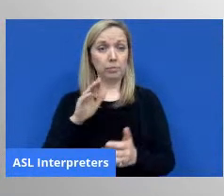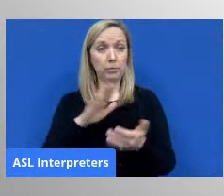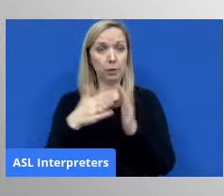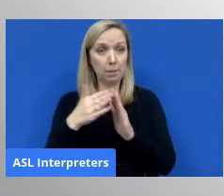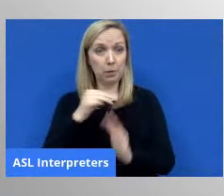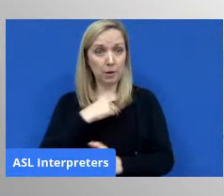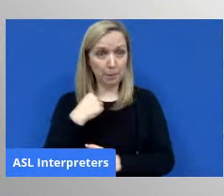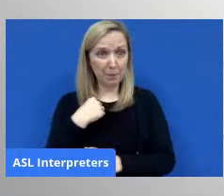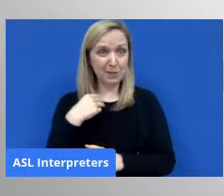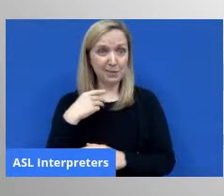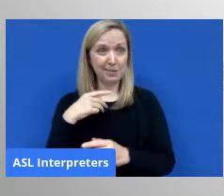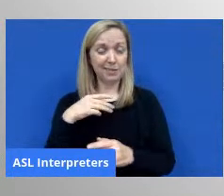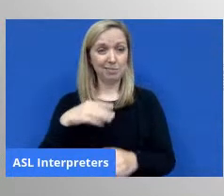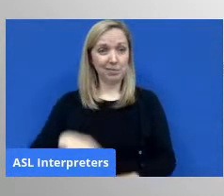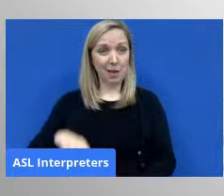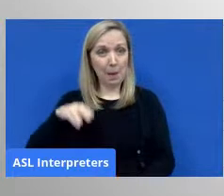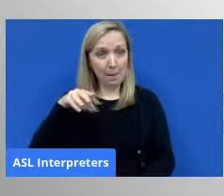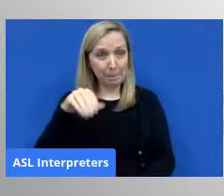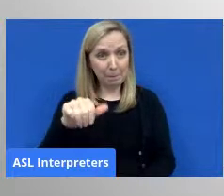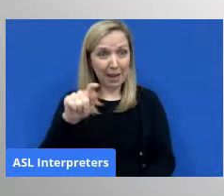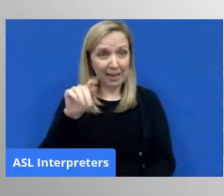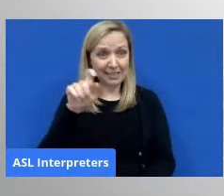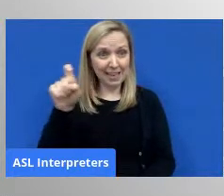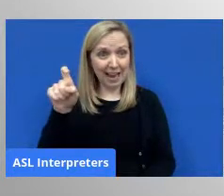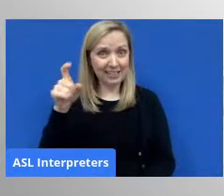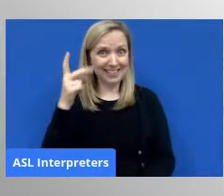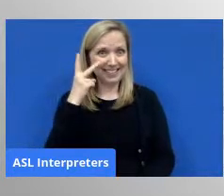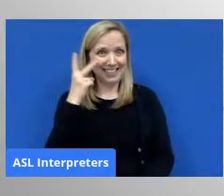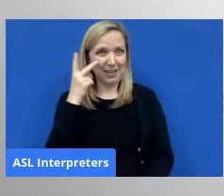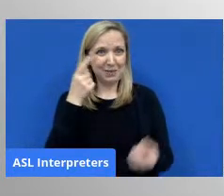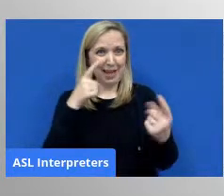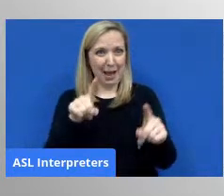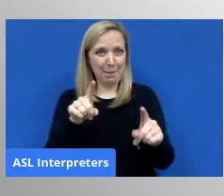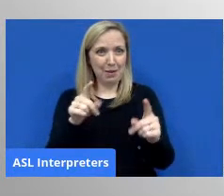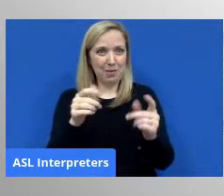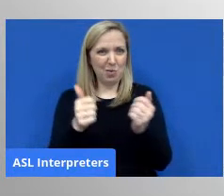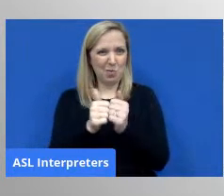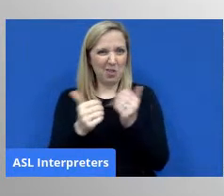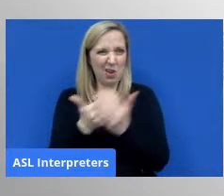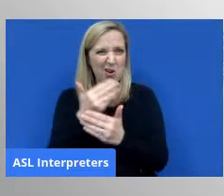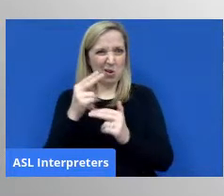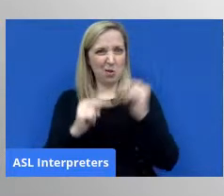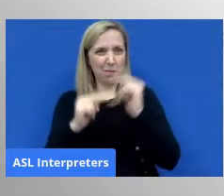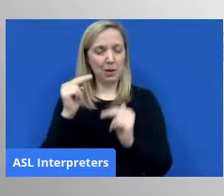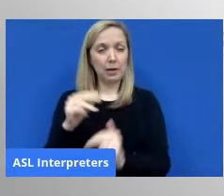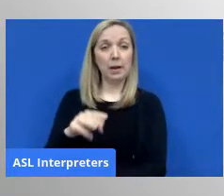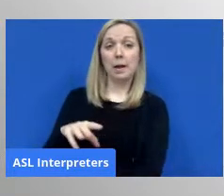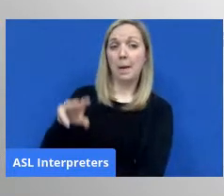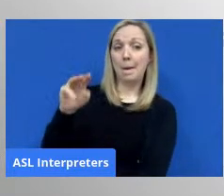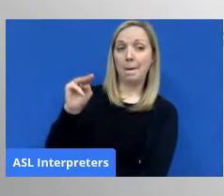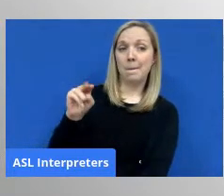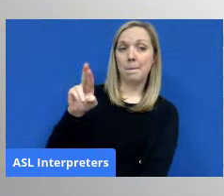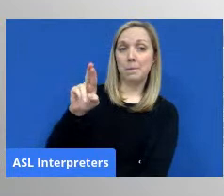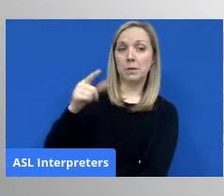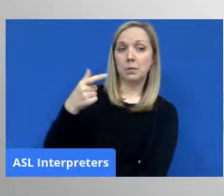terms of this new venture. So I'm excited about it. Mr. Gilbert is available and prepared, Dr. Gann,